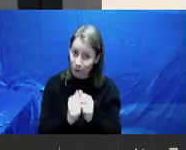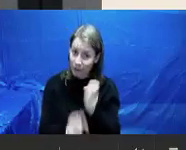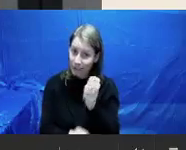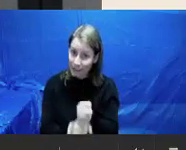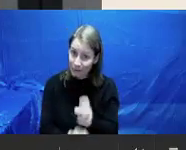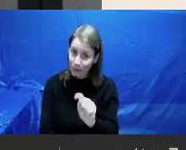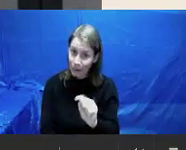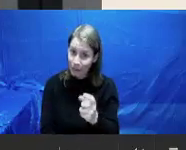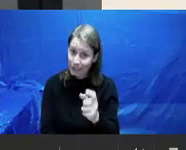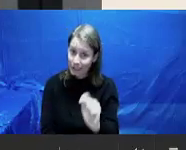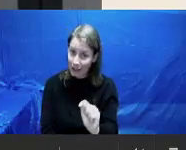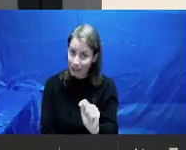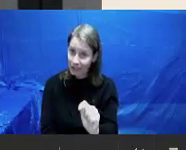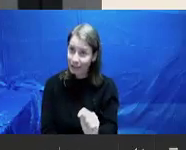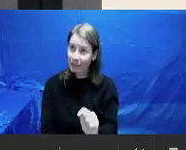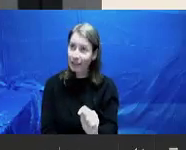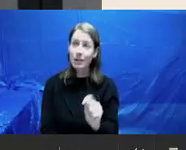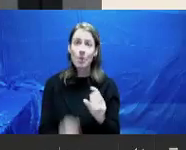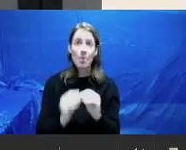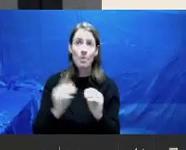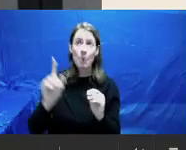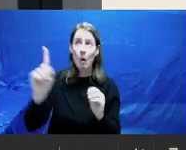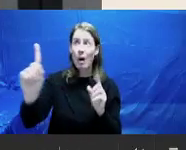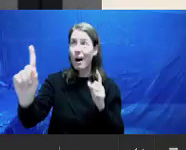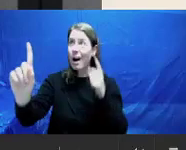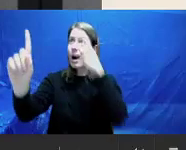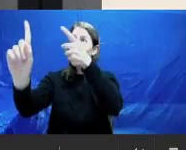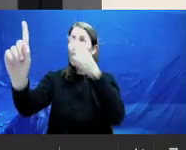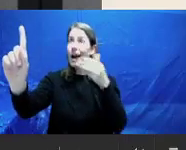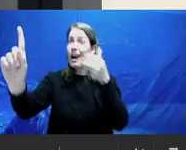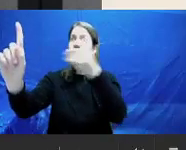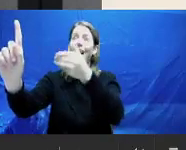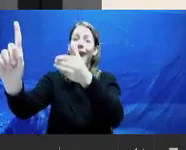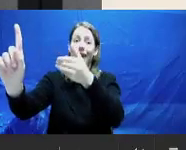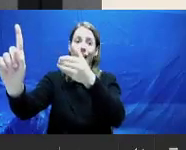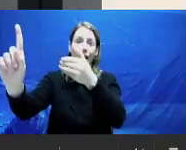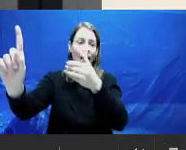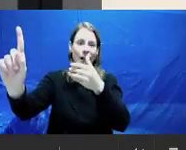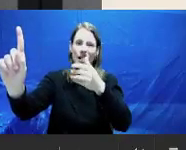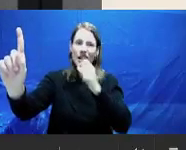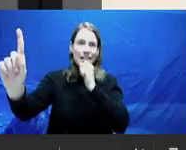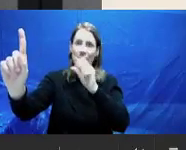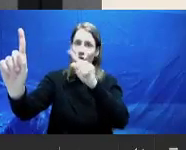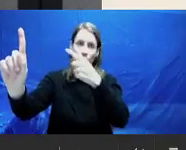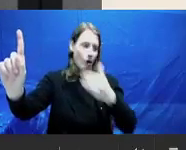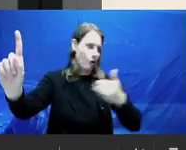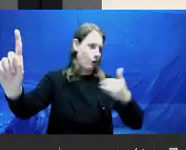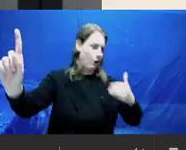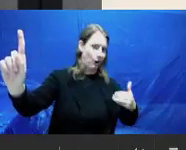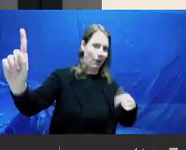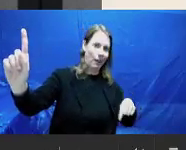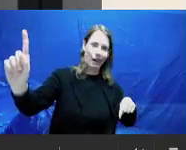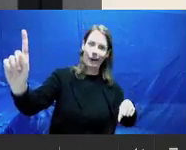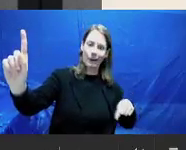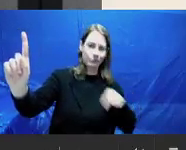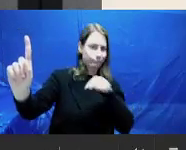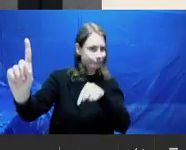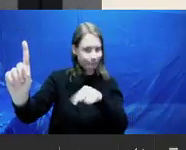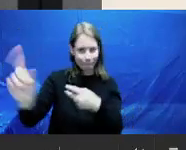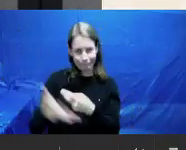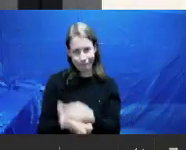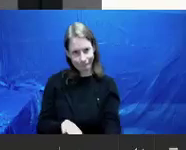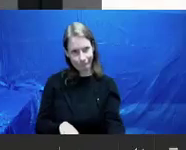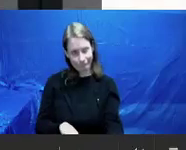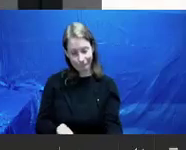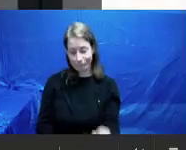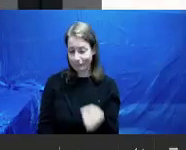level texts in front of my students at the beginning before they're ready, it's completely unproductive. They're not able to work